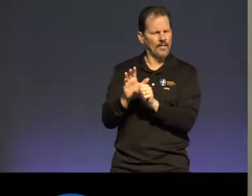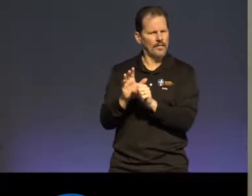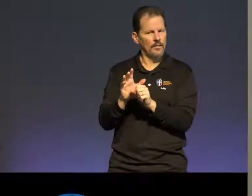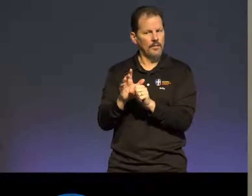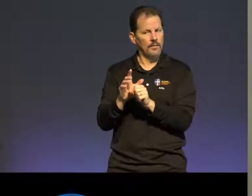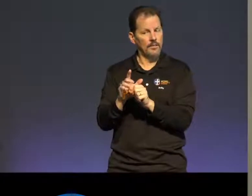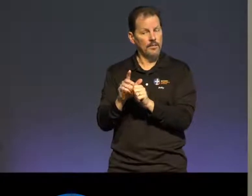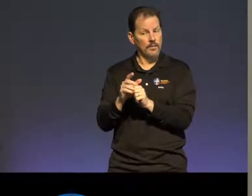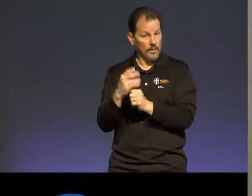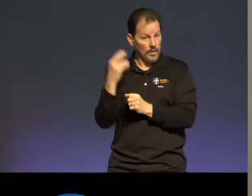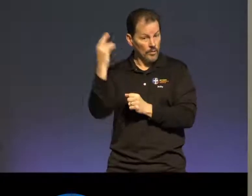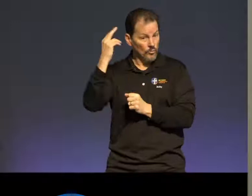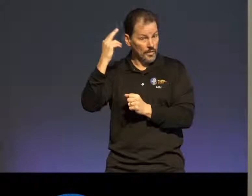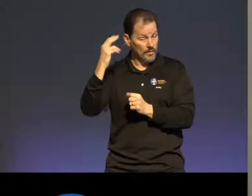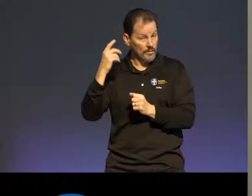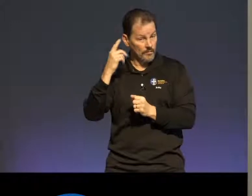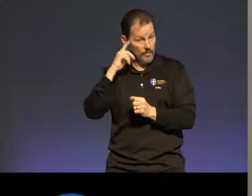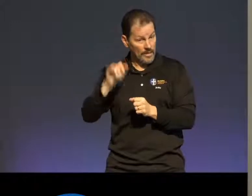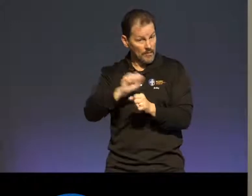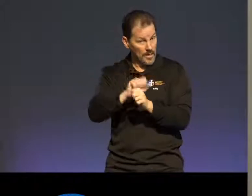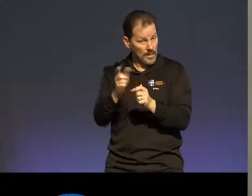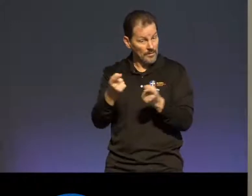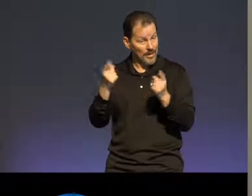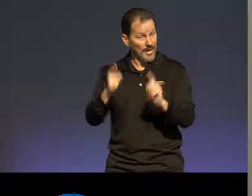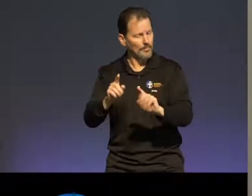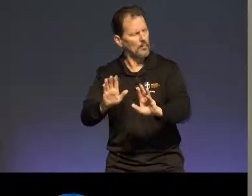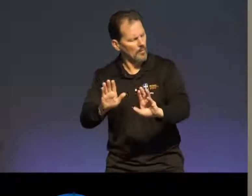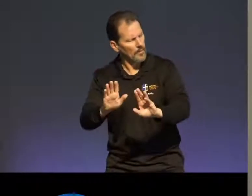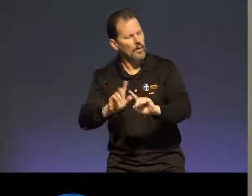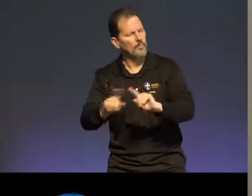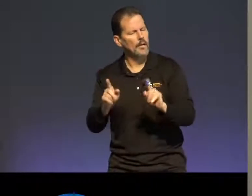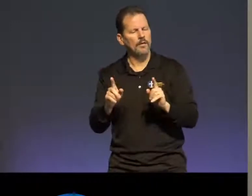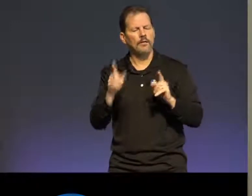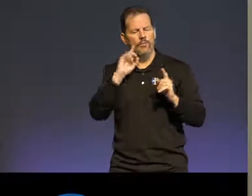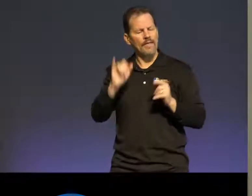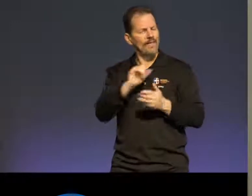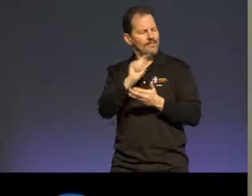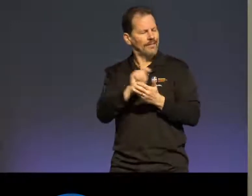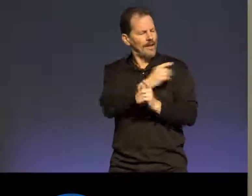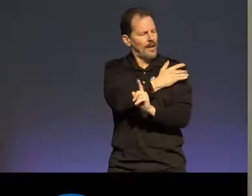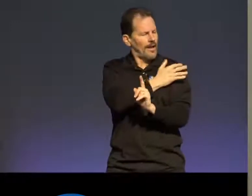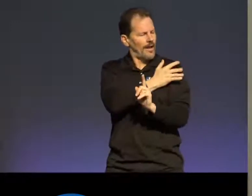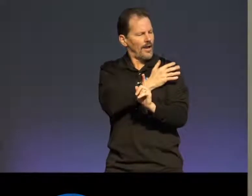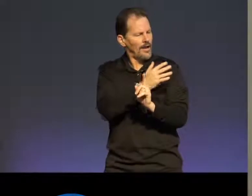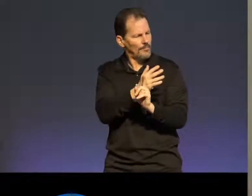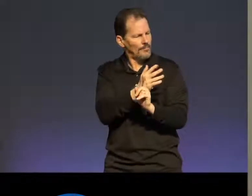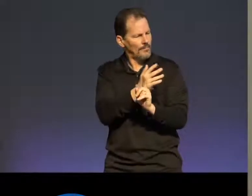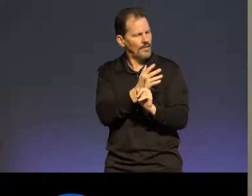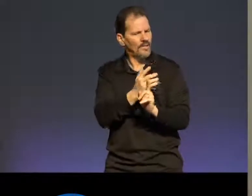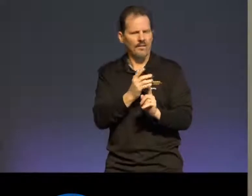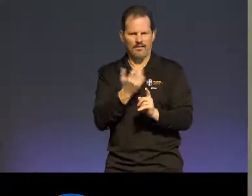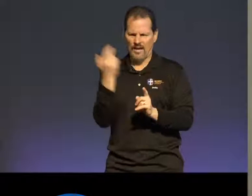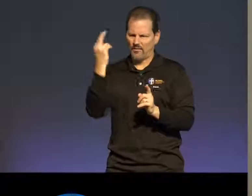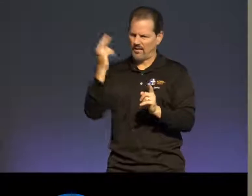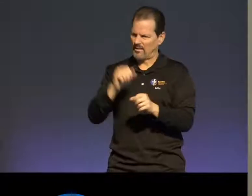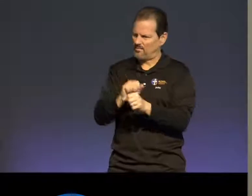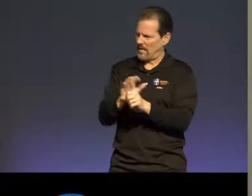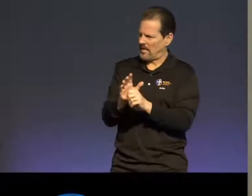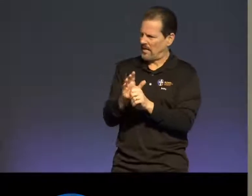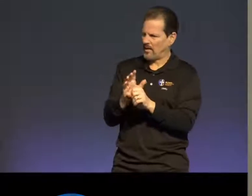stop and dedicate ourselves again to the Lord, not to our practices, not to our processes, but to God himself.